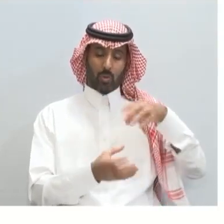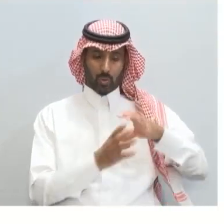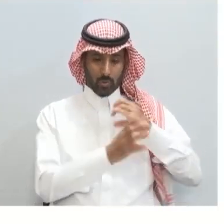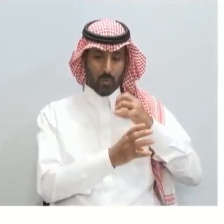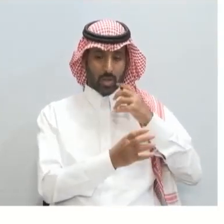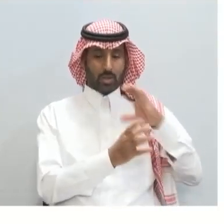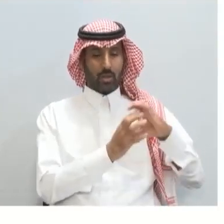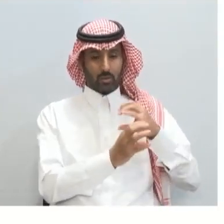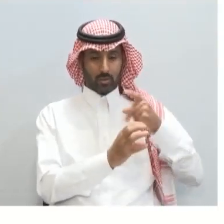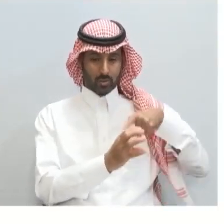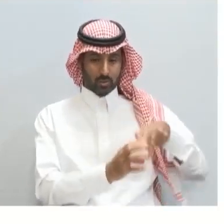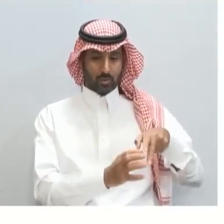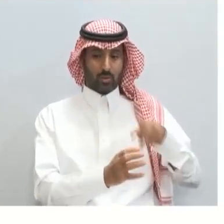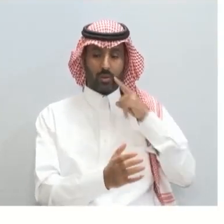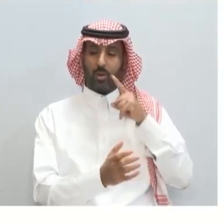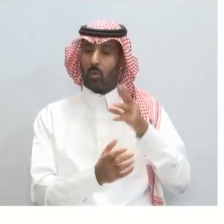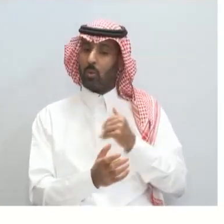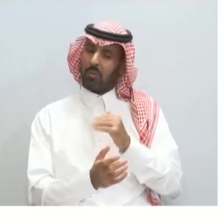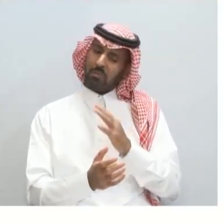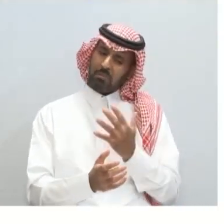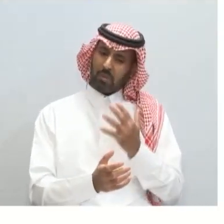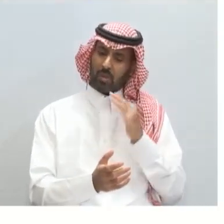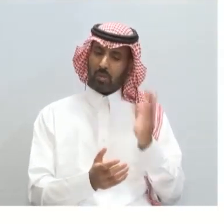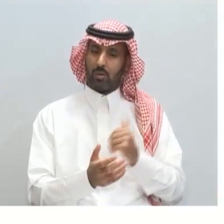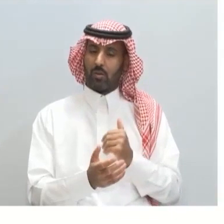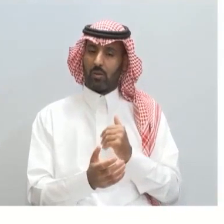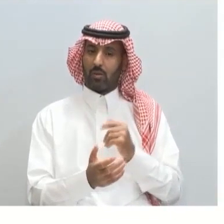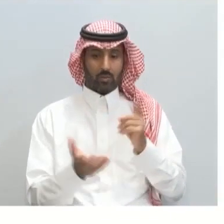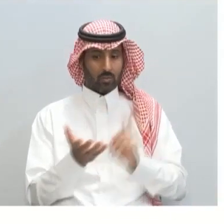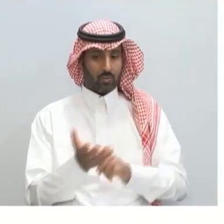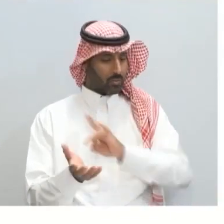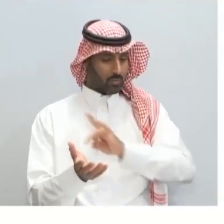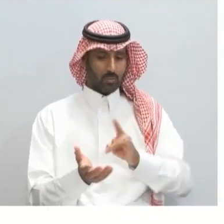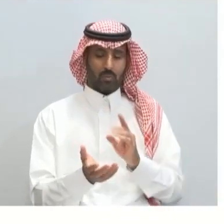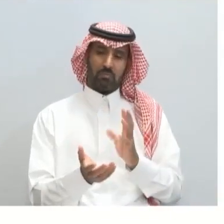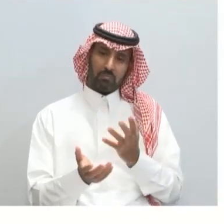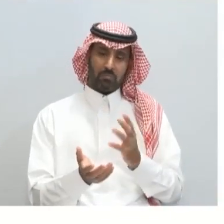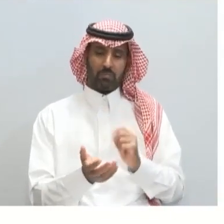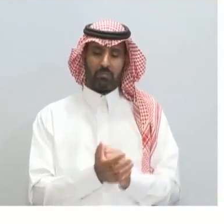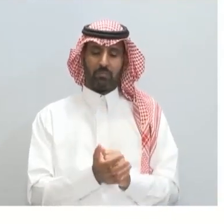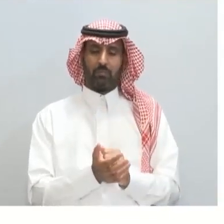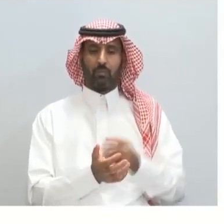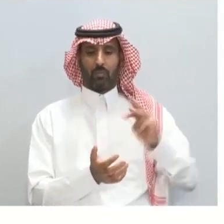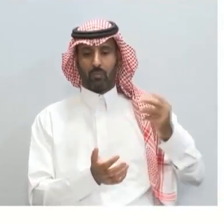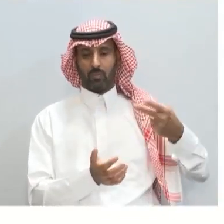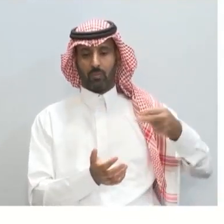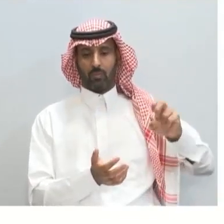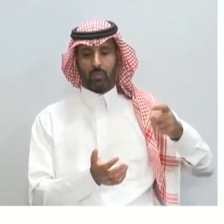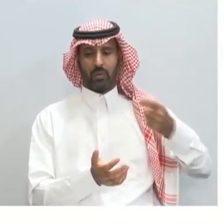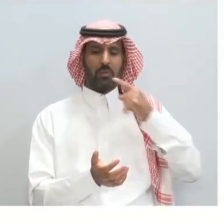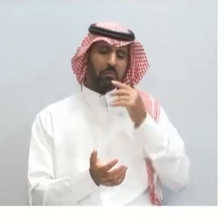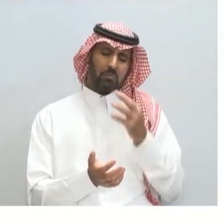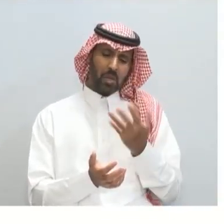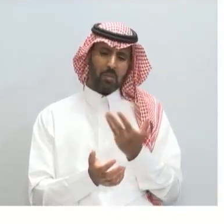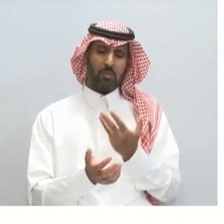take the bus and focus on the word w here because if we change it here to might or maybe to